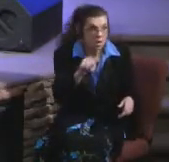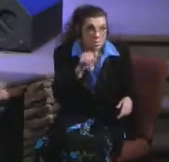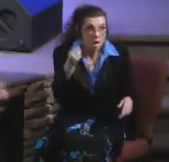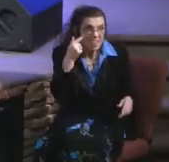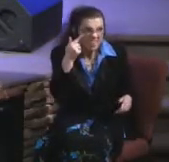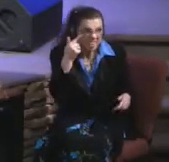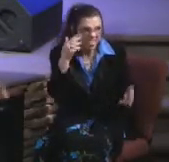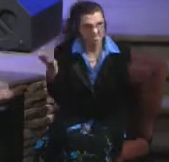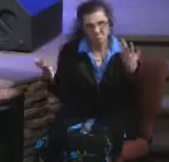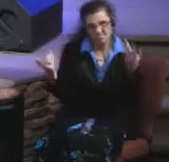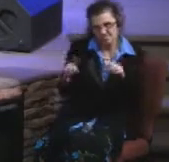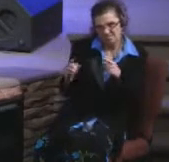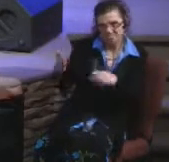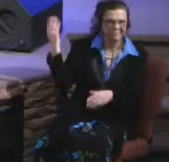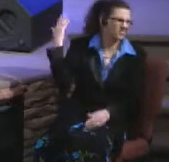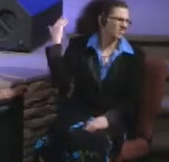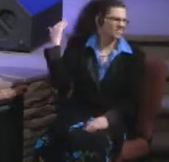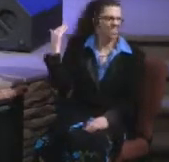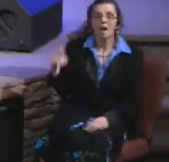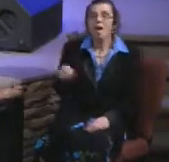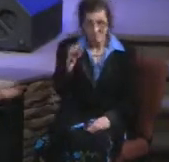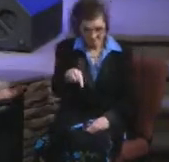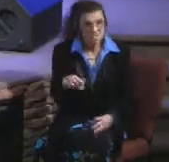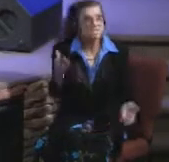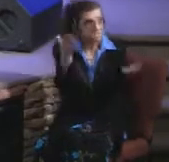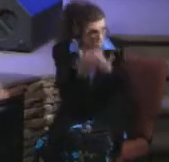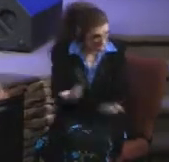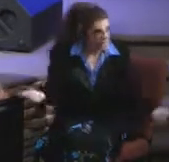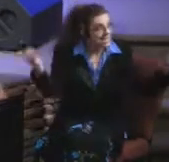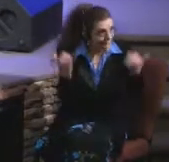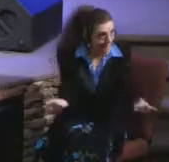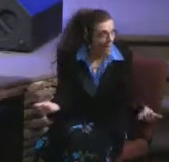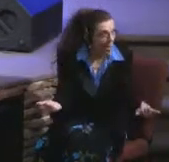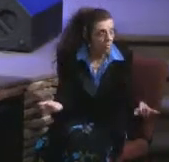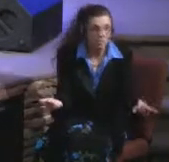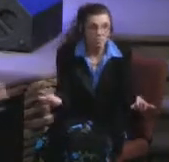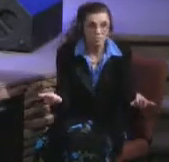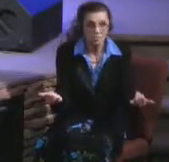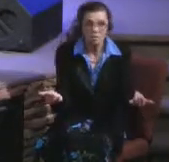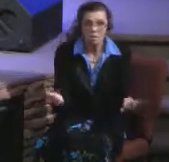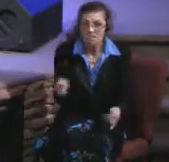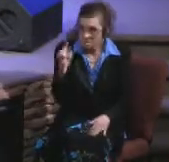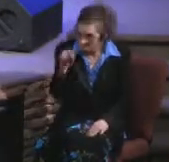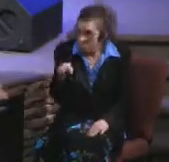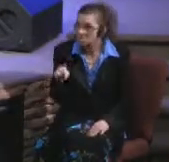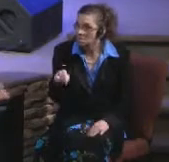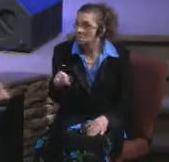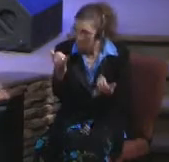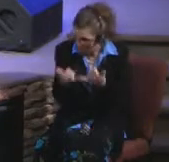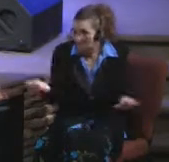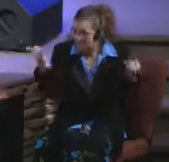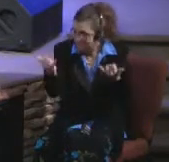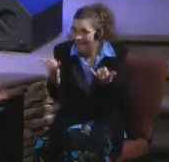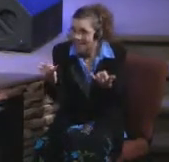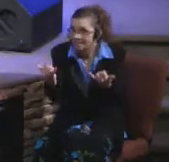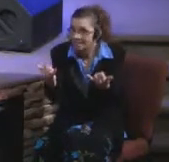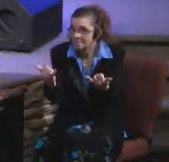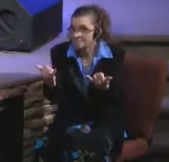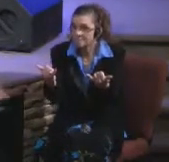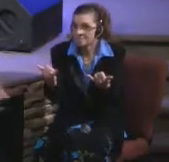this is something that happened 4,000 years ago, but this is relevant in 2016 on February the 21st. This is just as relevant